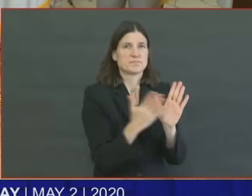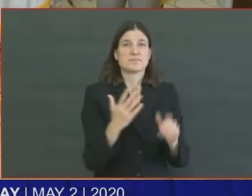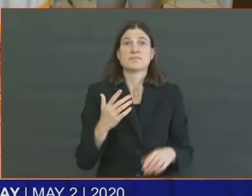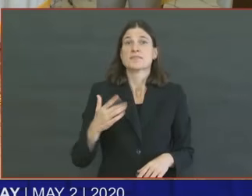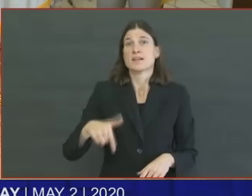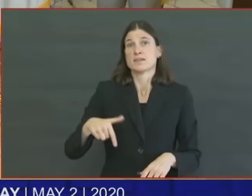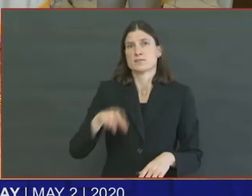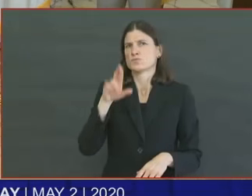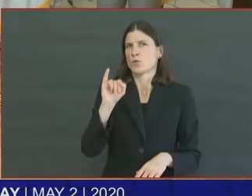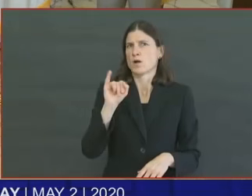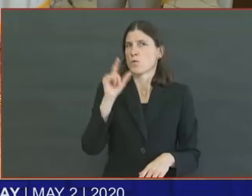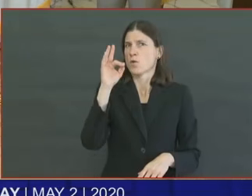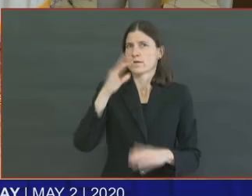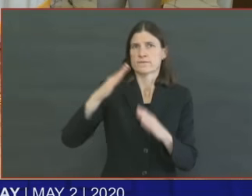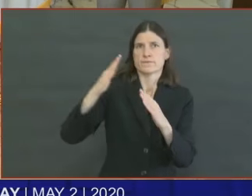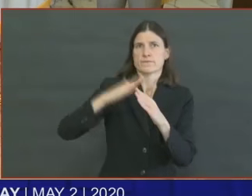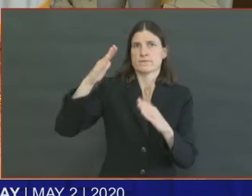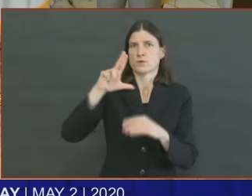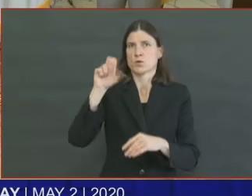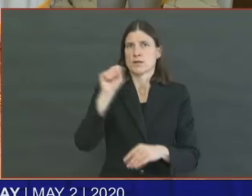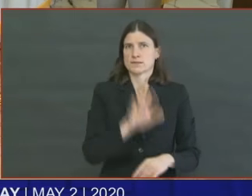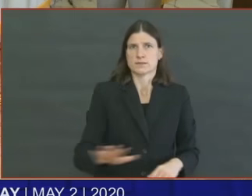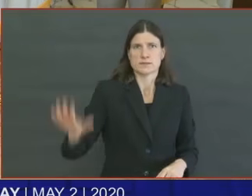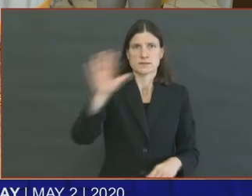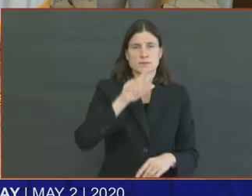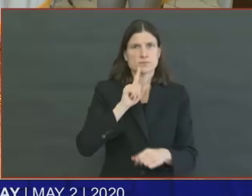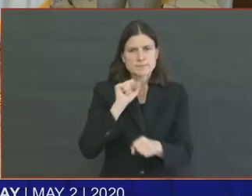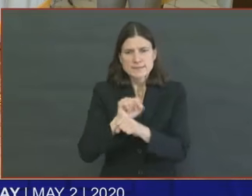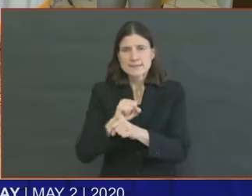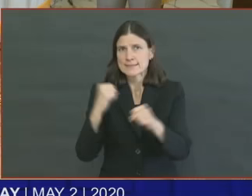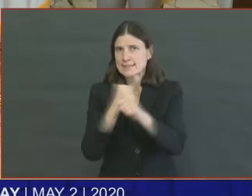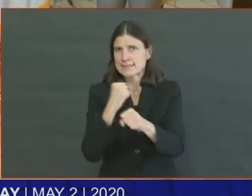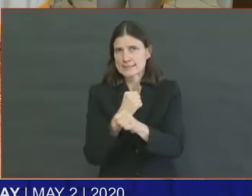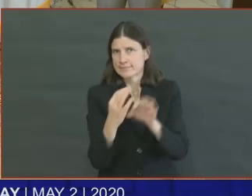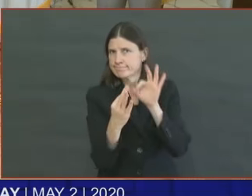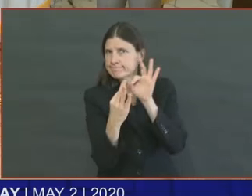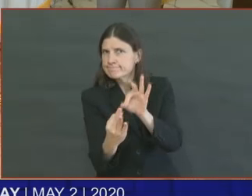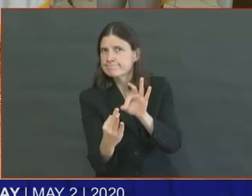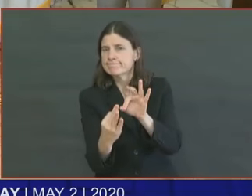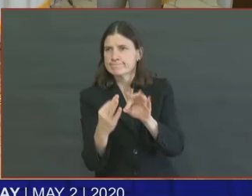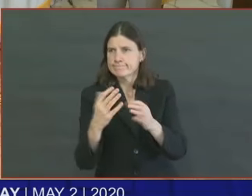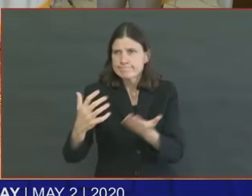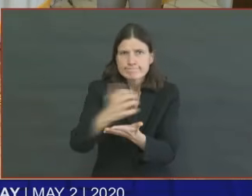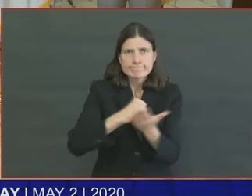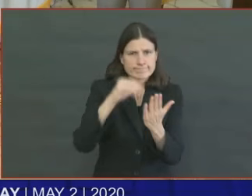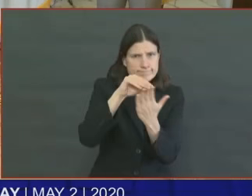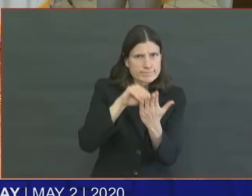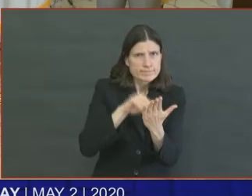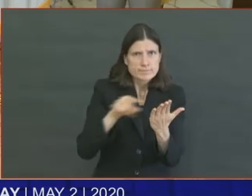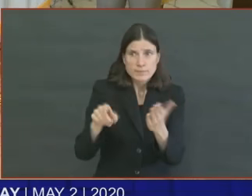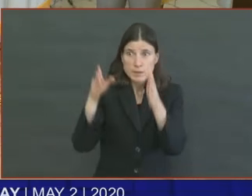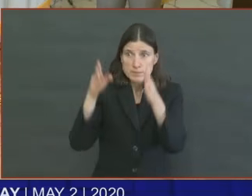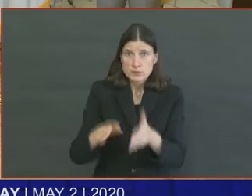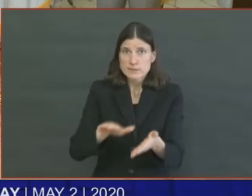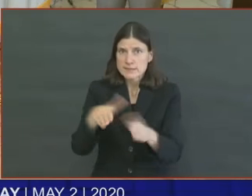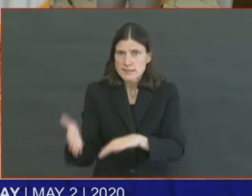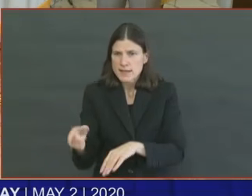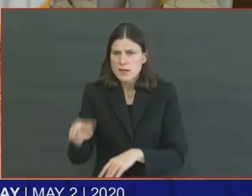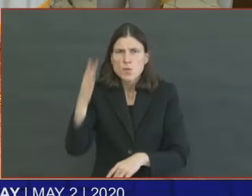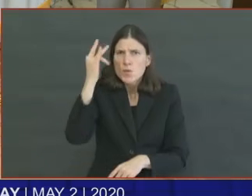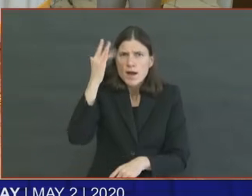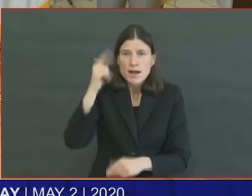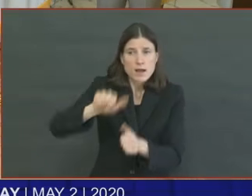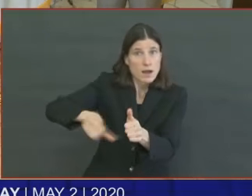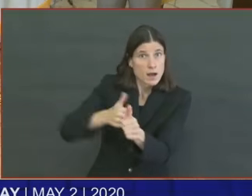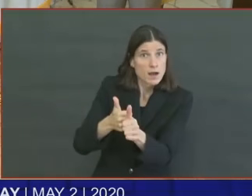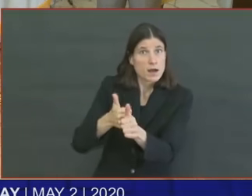of our ability to capture all of the deaths that have occurred without knowledge of COVID-19 associated with it prior